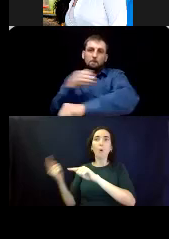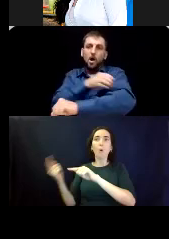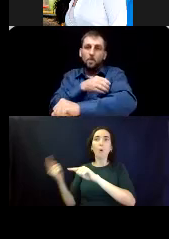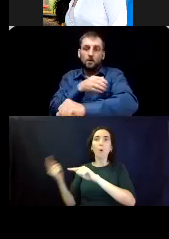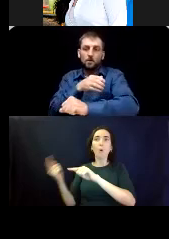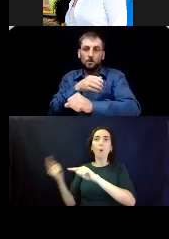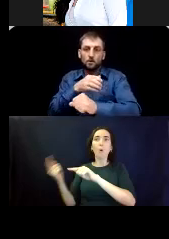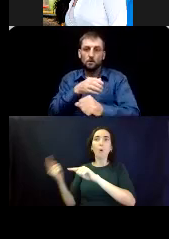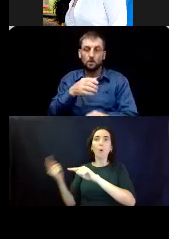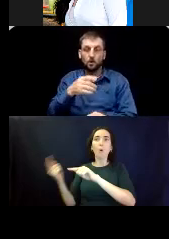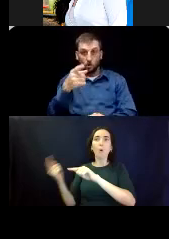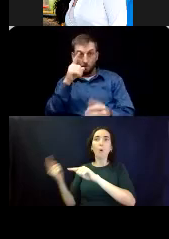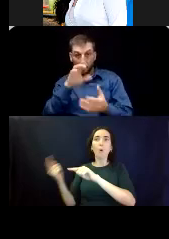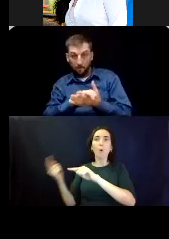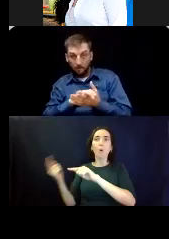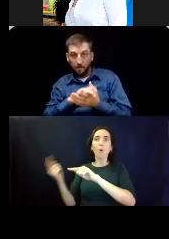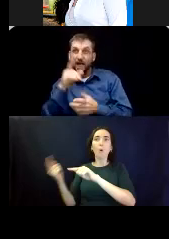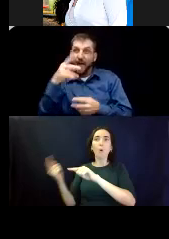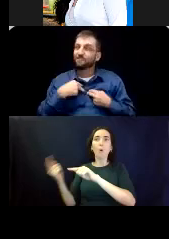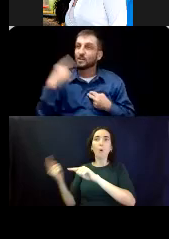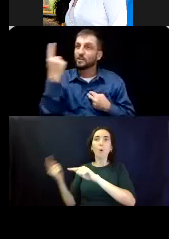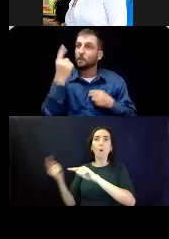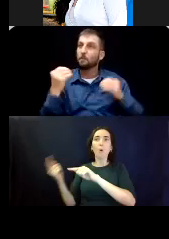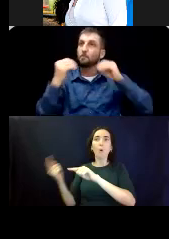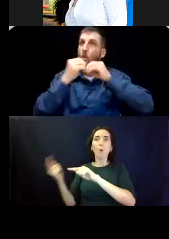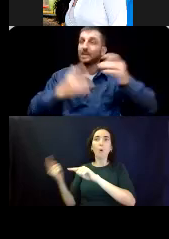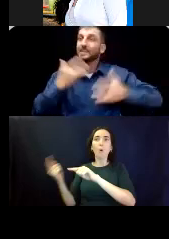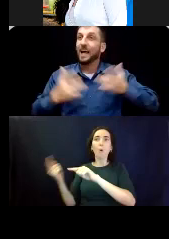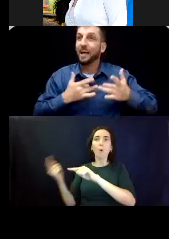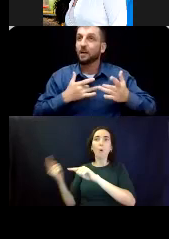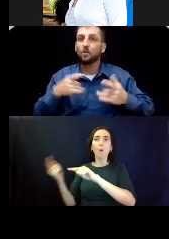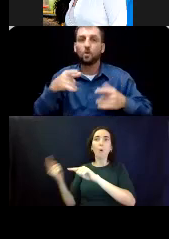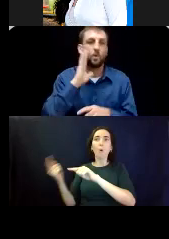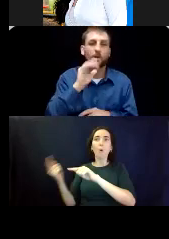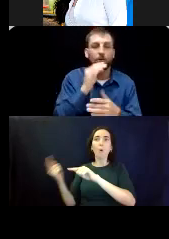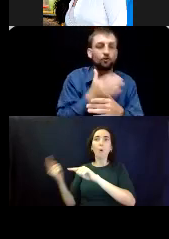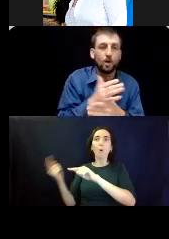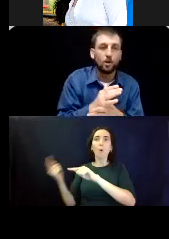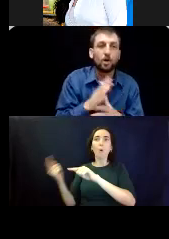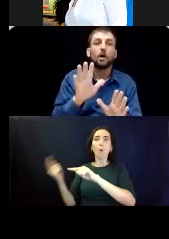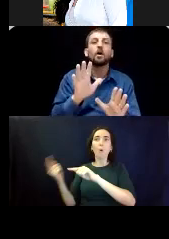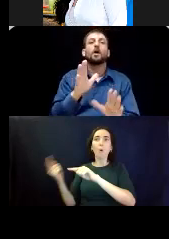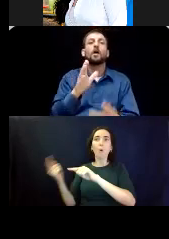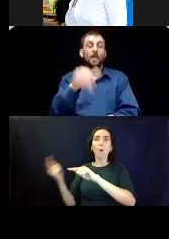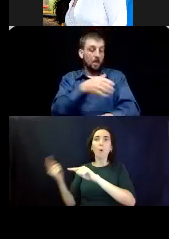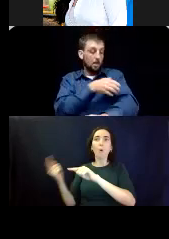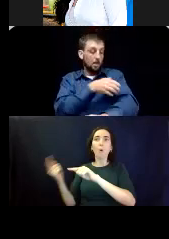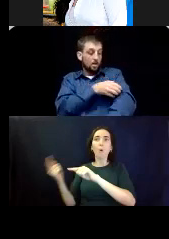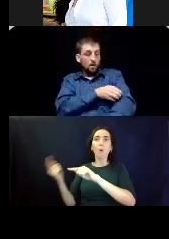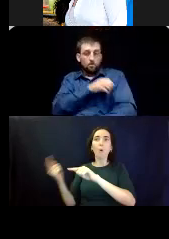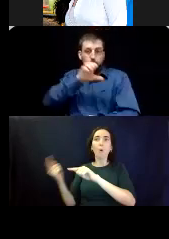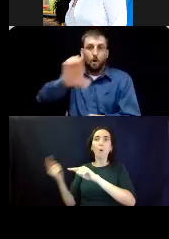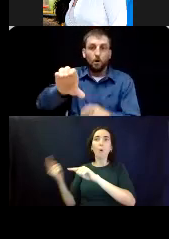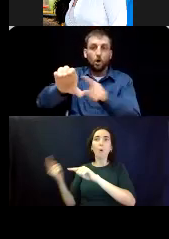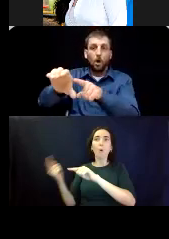saying, chances are you're not going to share it. By giving people with disabilities the tools to determine